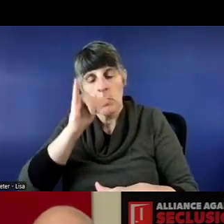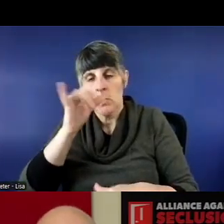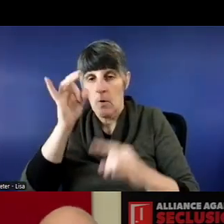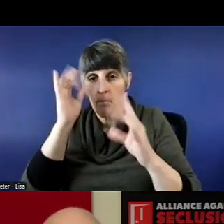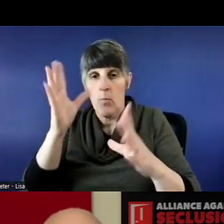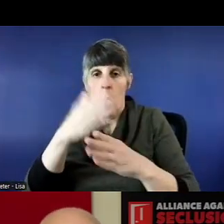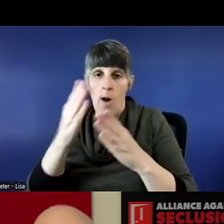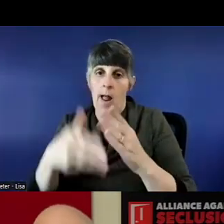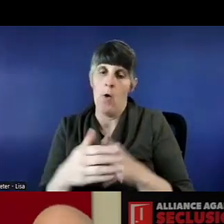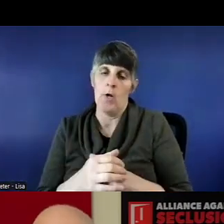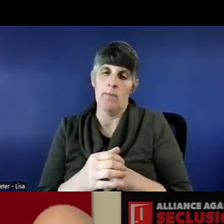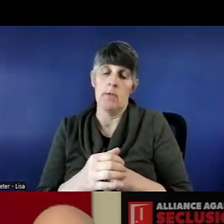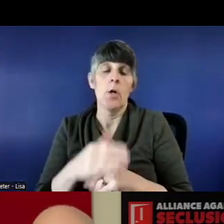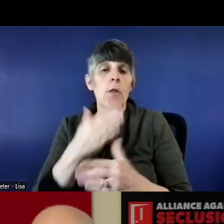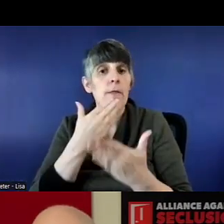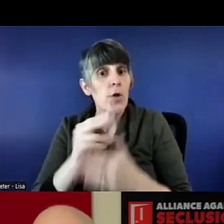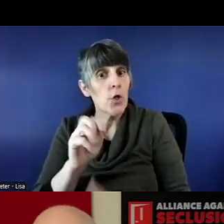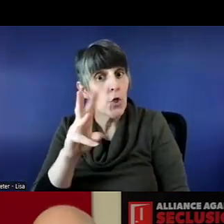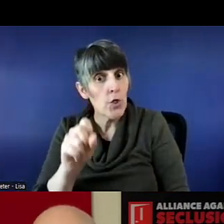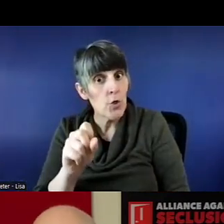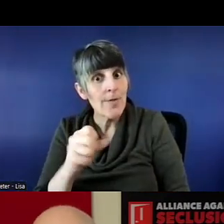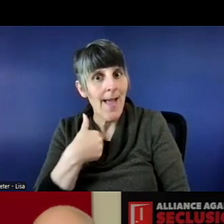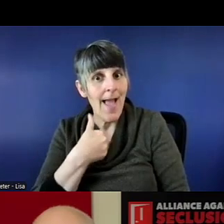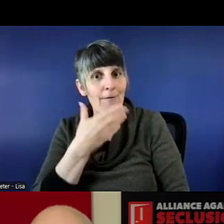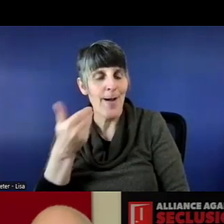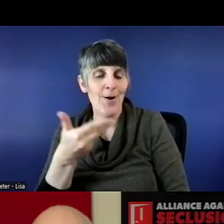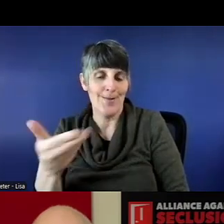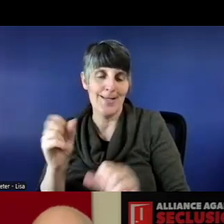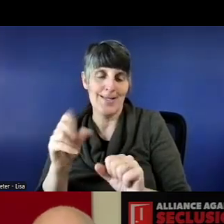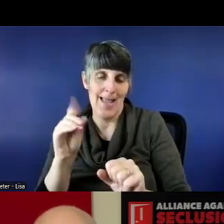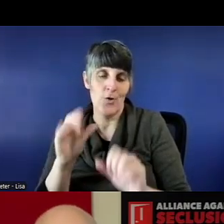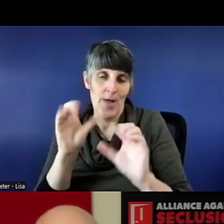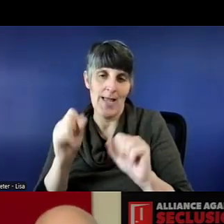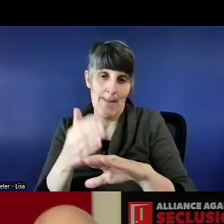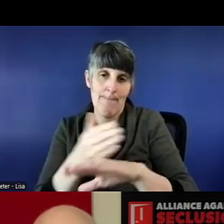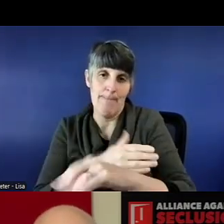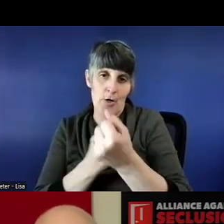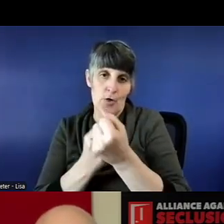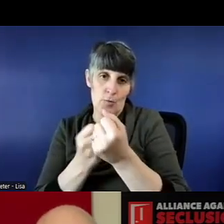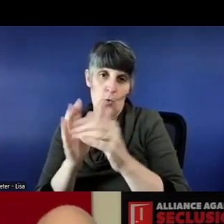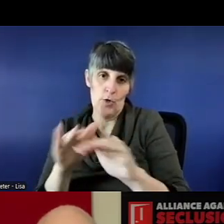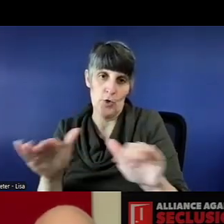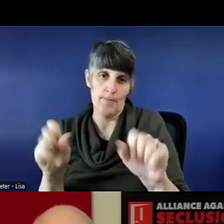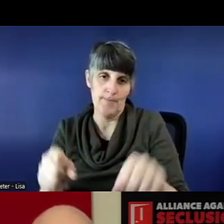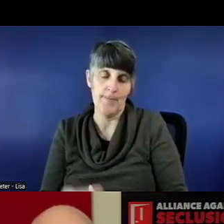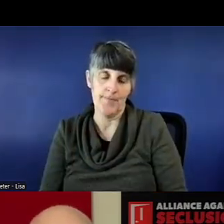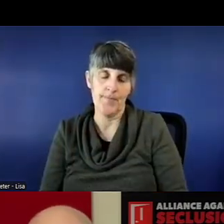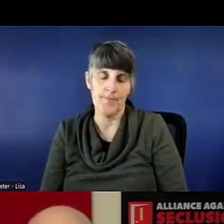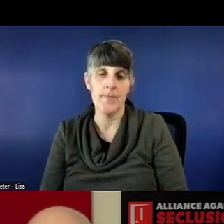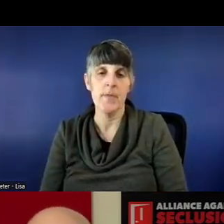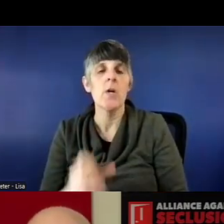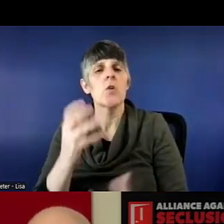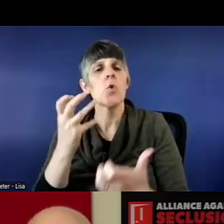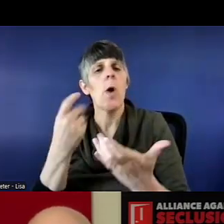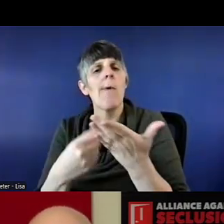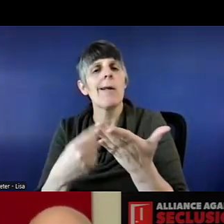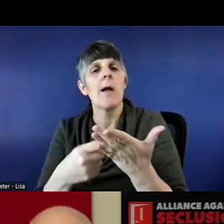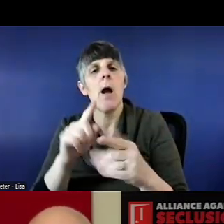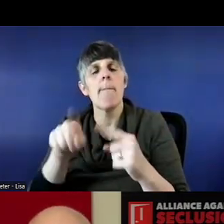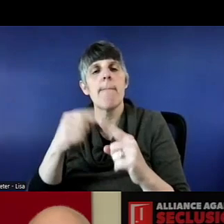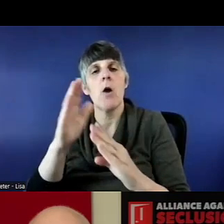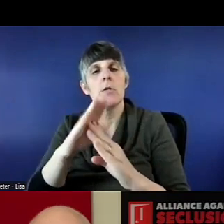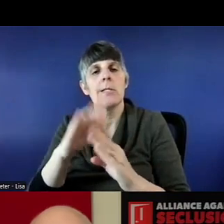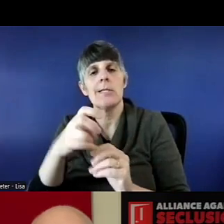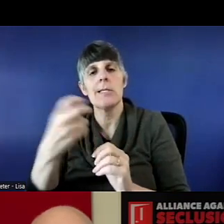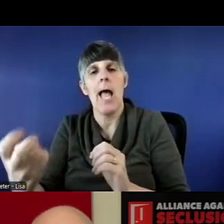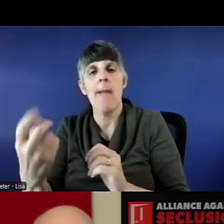outcomes. The good news here, though, is that there are better things that we can do and we can better support children. So I want to talk a little bit about timeout